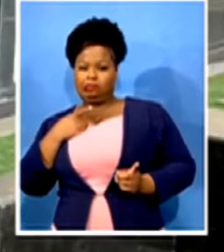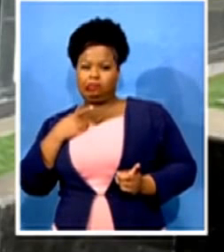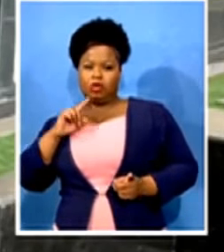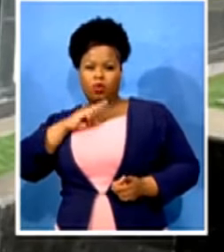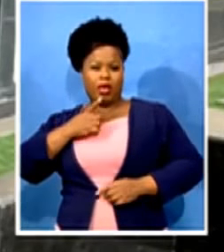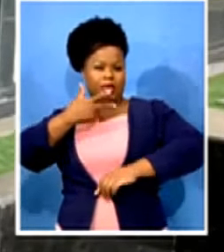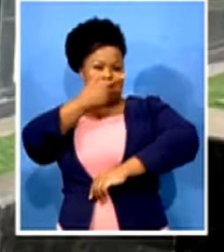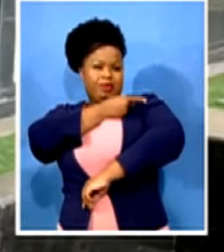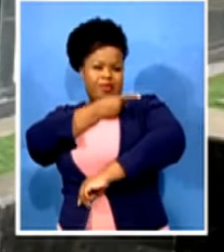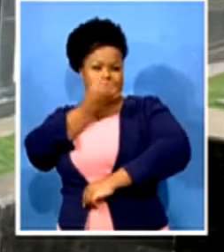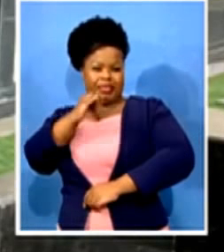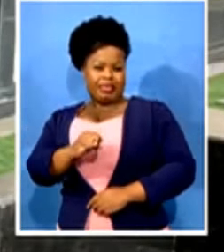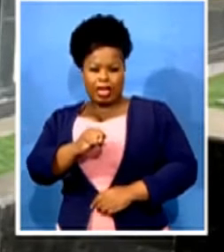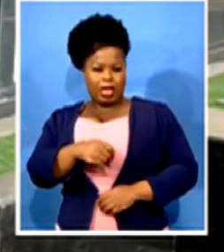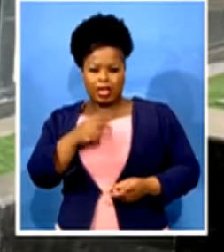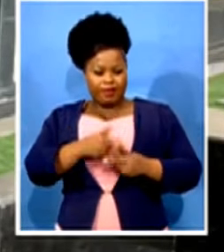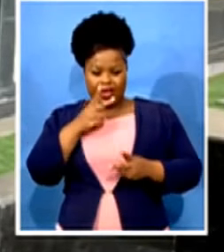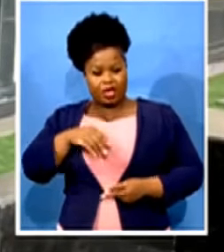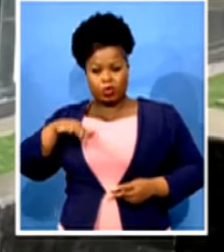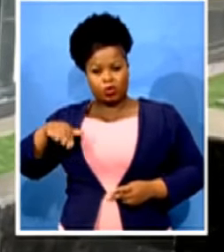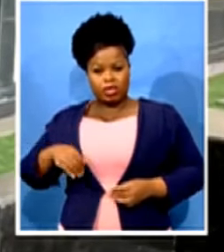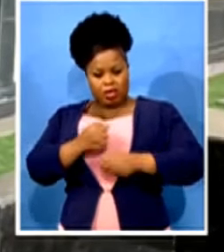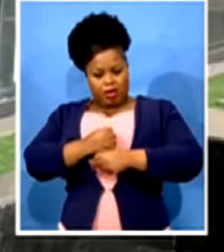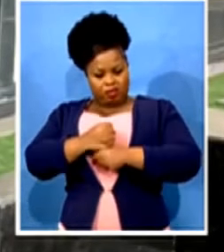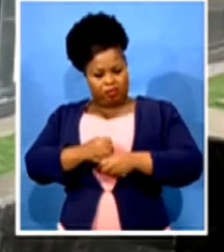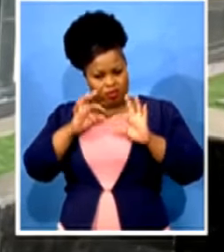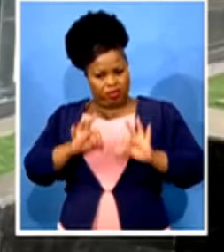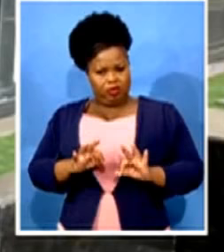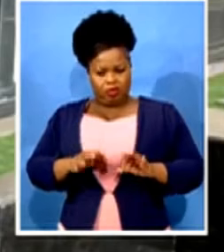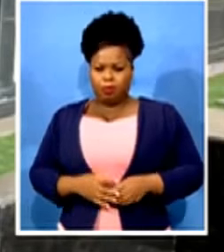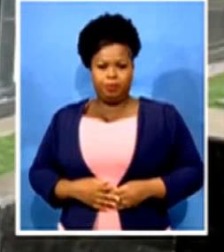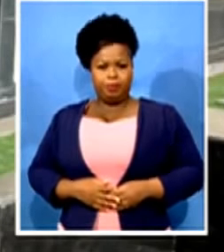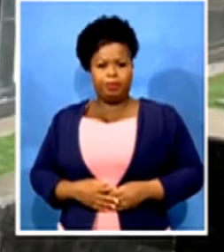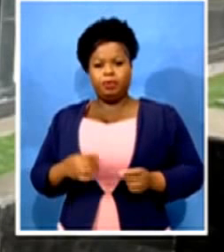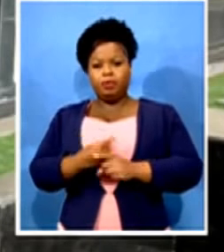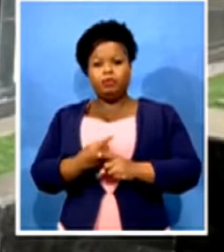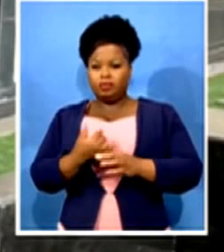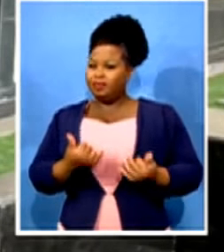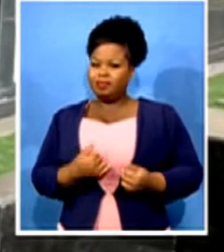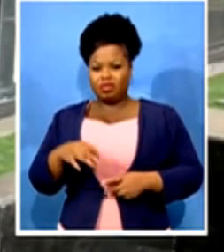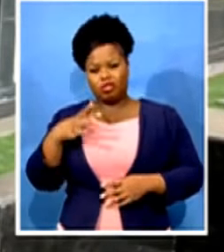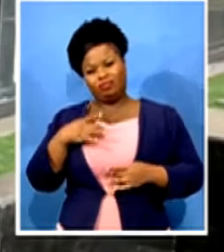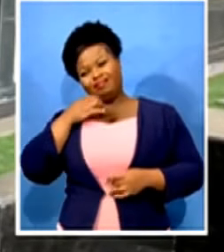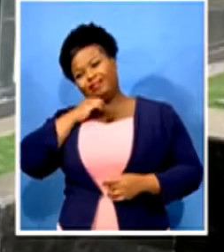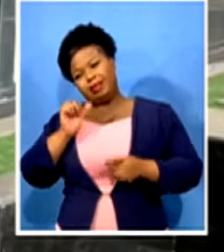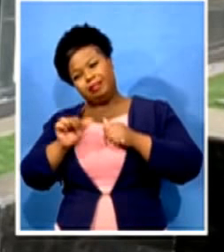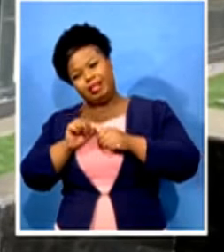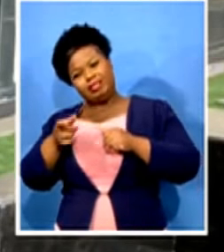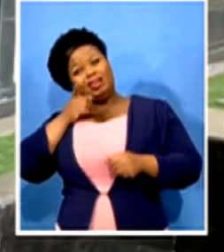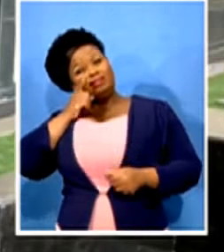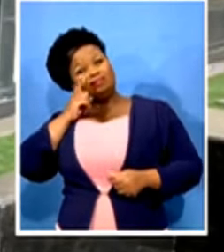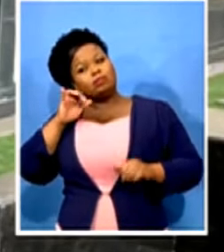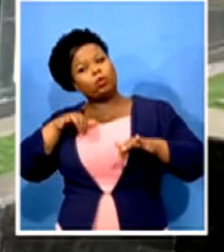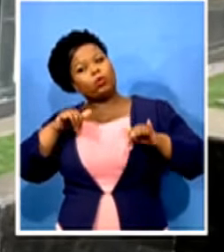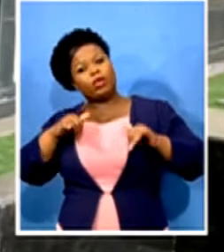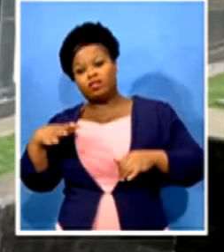that does not have efficacy data published, has been deployed, they will choose to wait and watch. They will not volunteer to get vaccinated immediately. There are